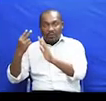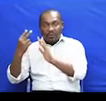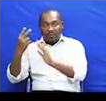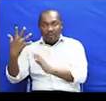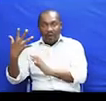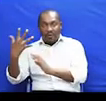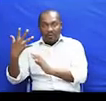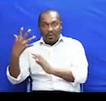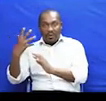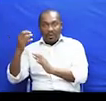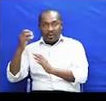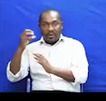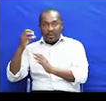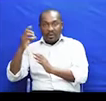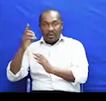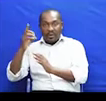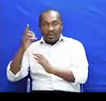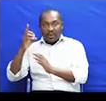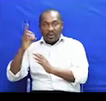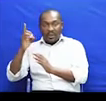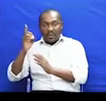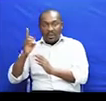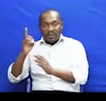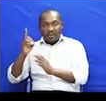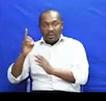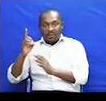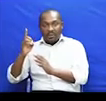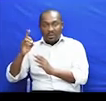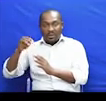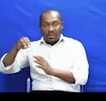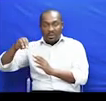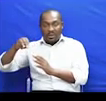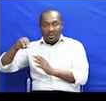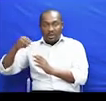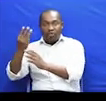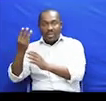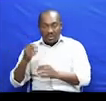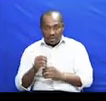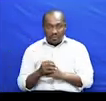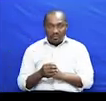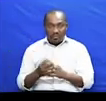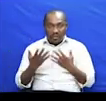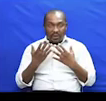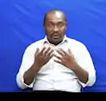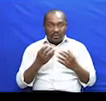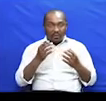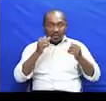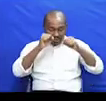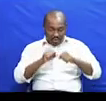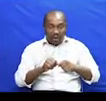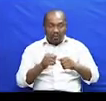0.25 cubic decimeter. Why do we need this? We need to find the concentration of metal